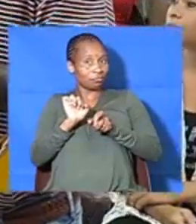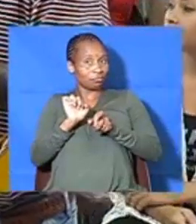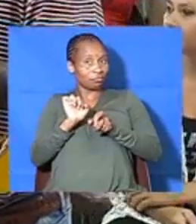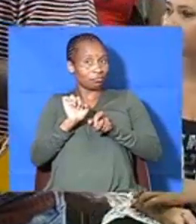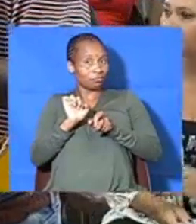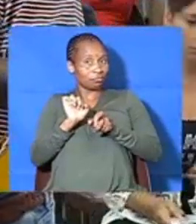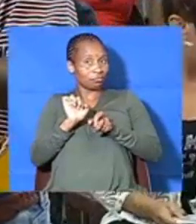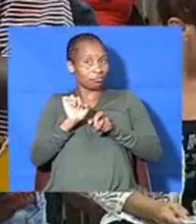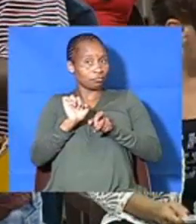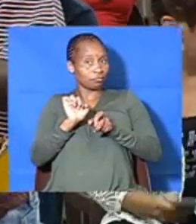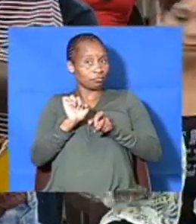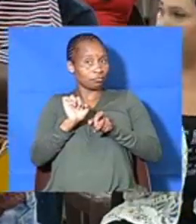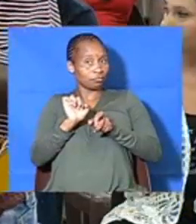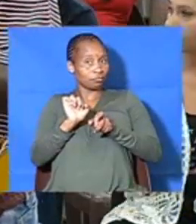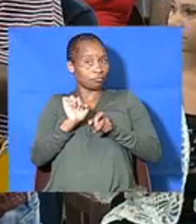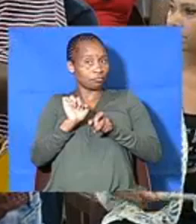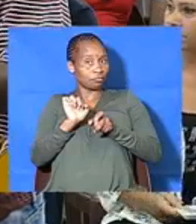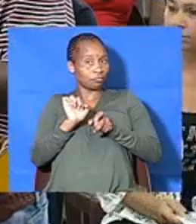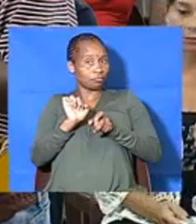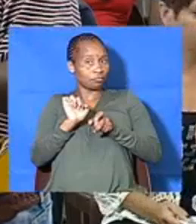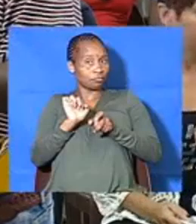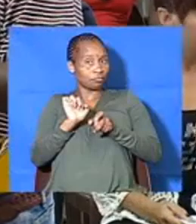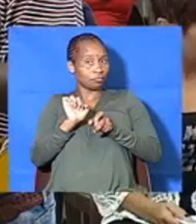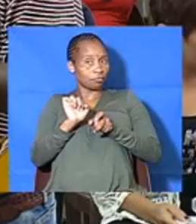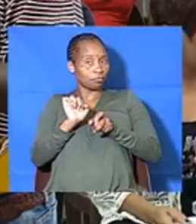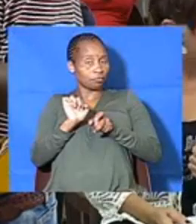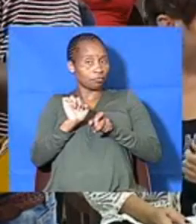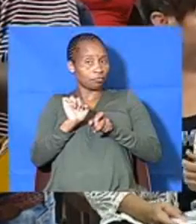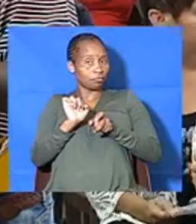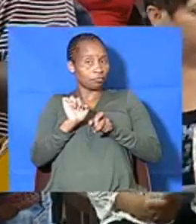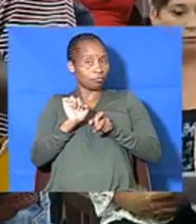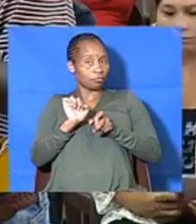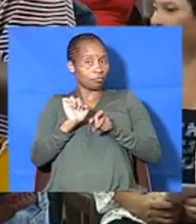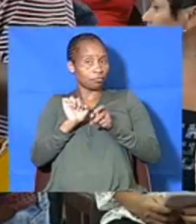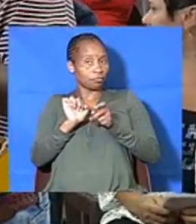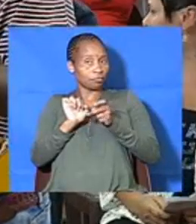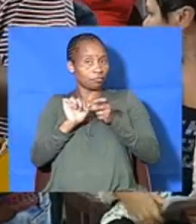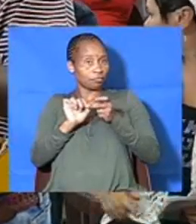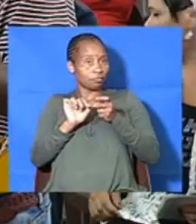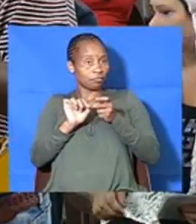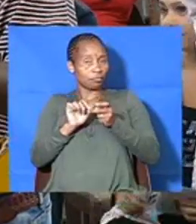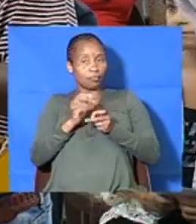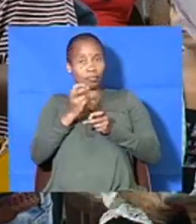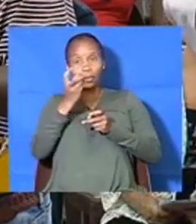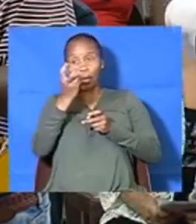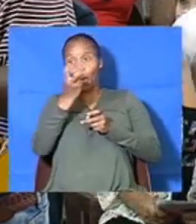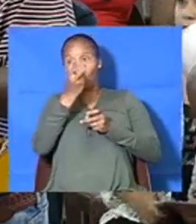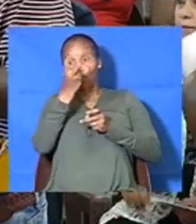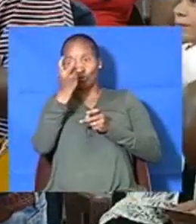Chapter 13. Where the Bible says, and I believe they believe in the Bible,